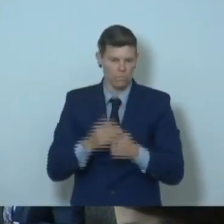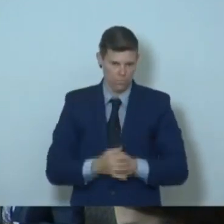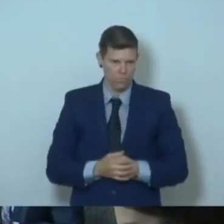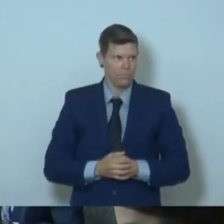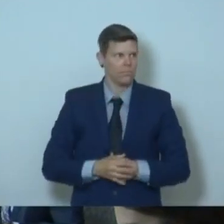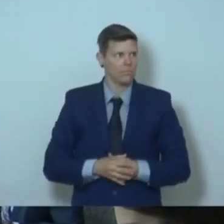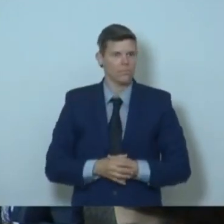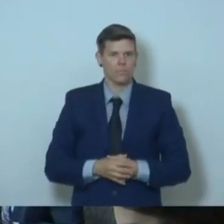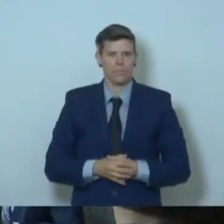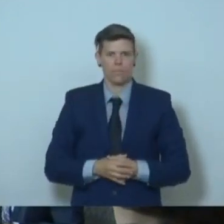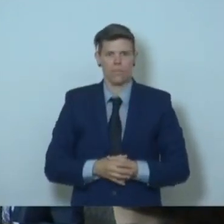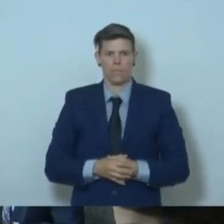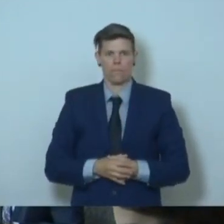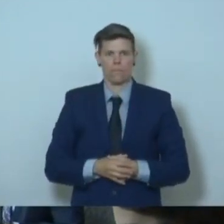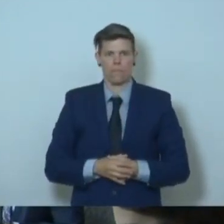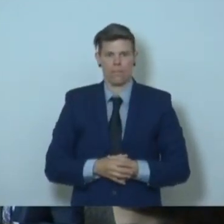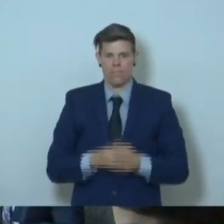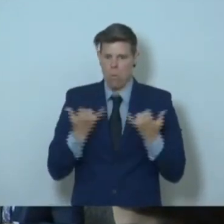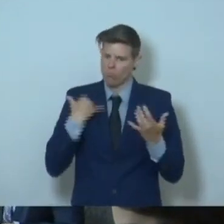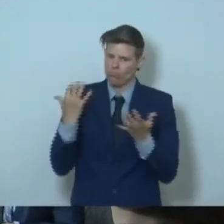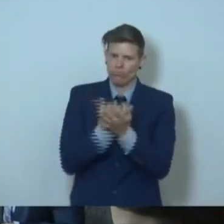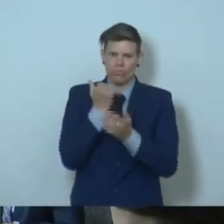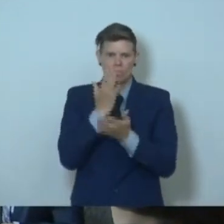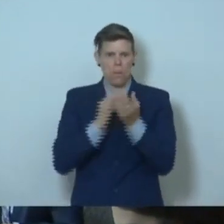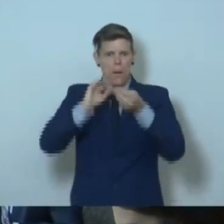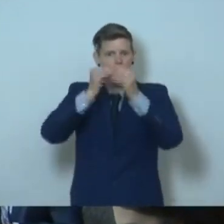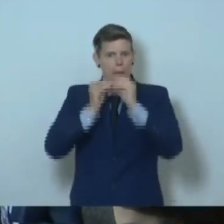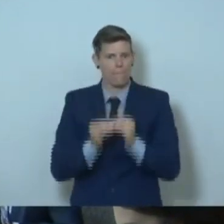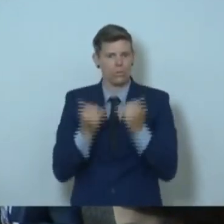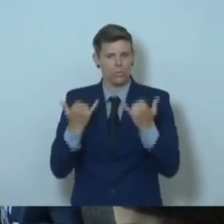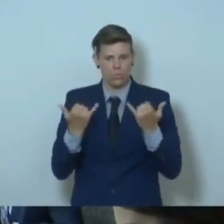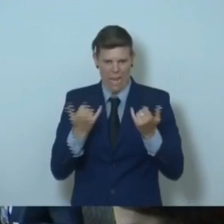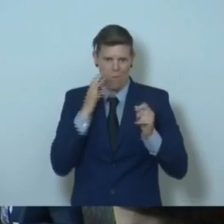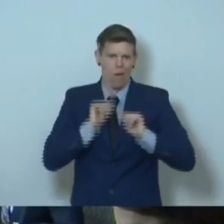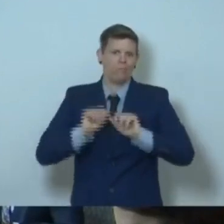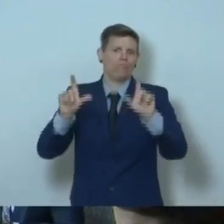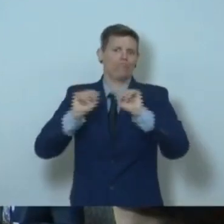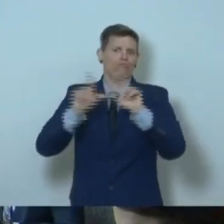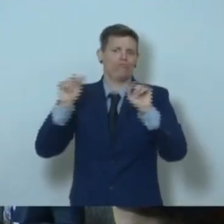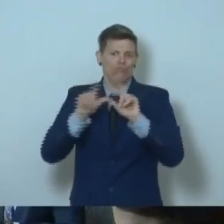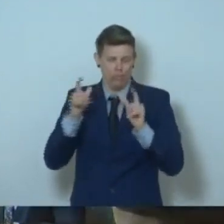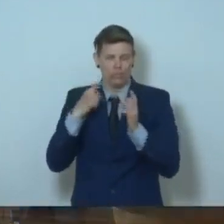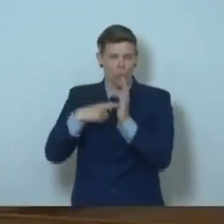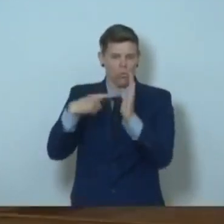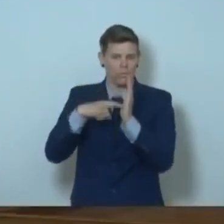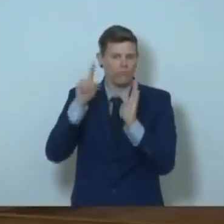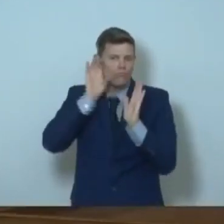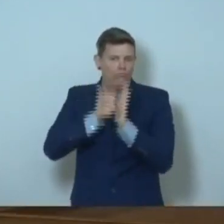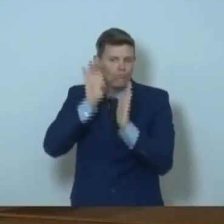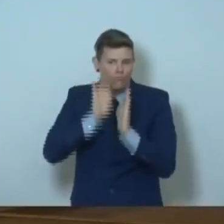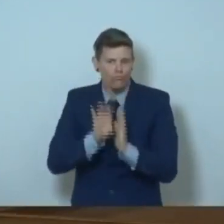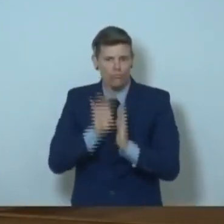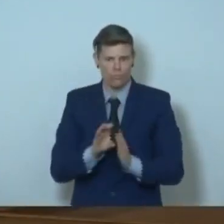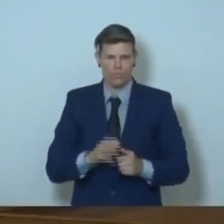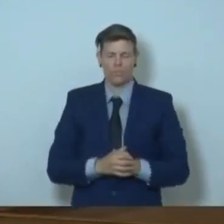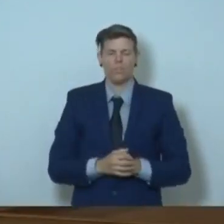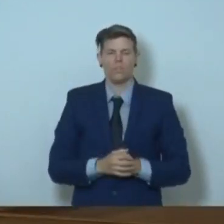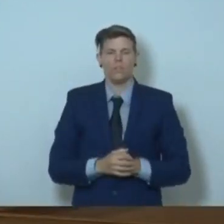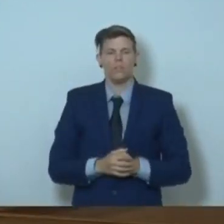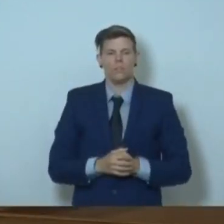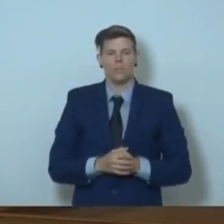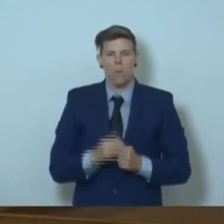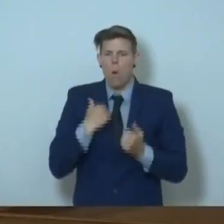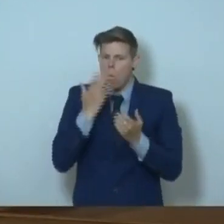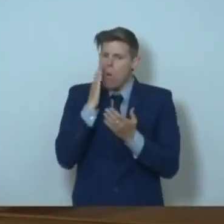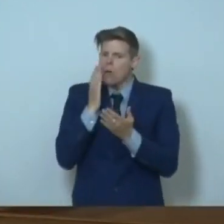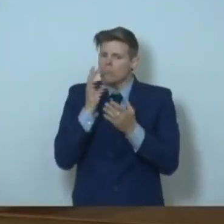going to go over some data today, a couple new slides, new pieces of data, and I'll talk a little bit about some changes we're going to make and